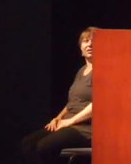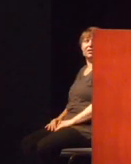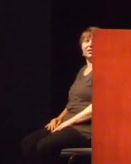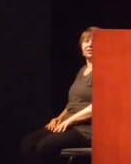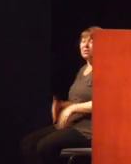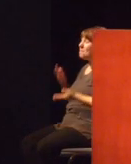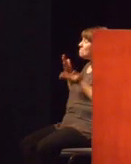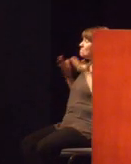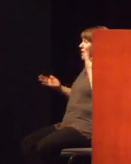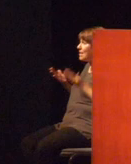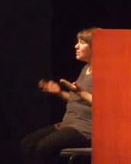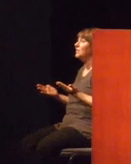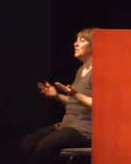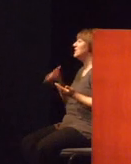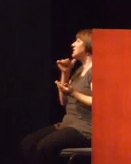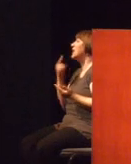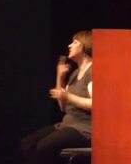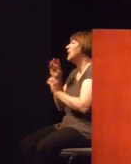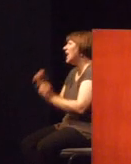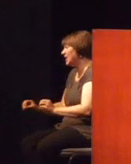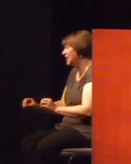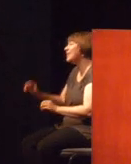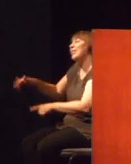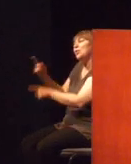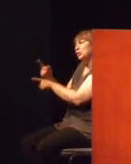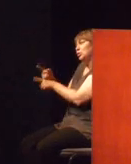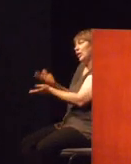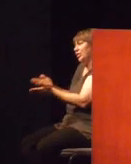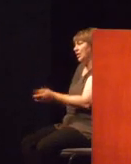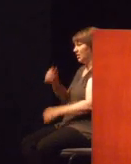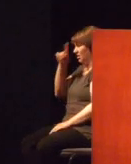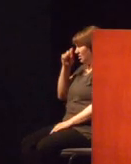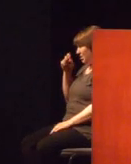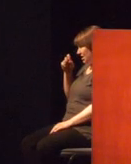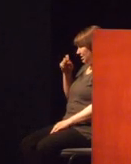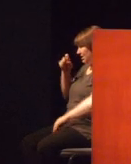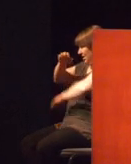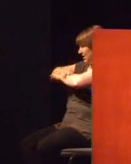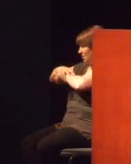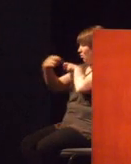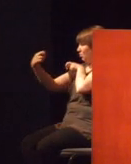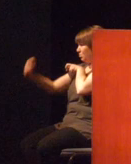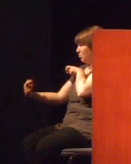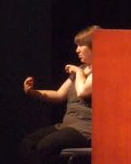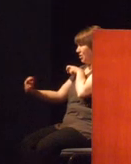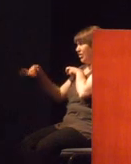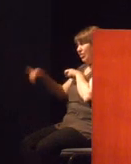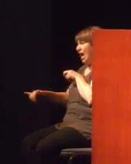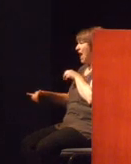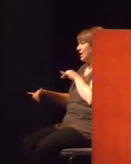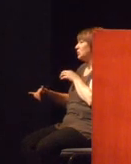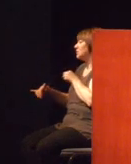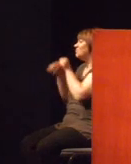saying anything in that moment was the right thing, because he wasn't putting his table mate at further risk. But the question I want